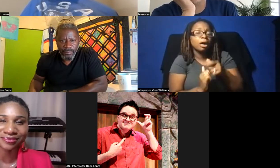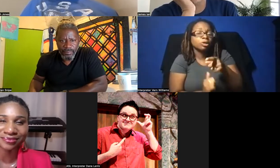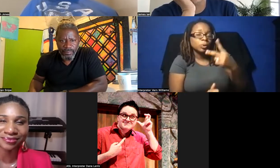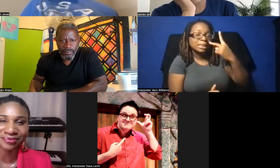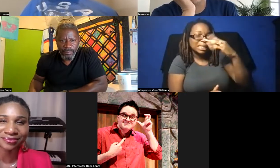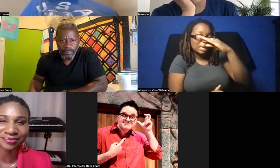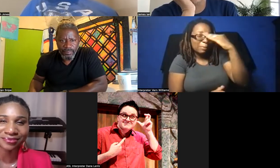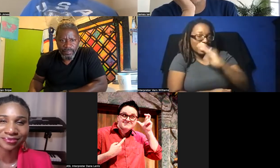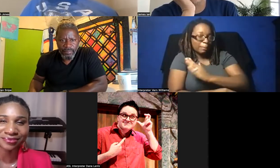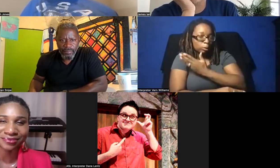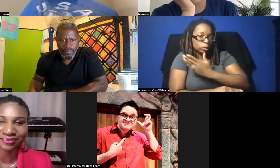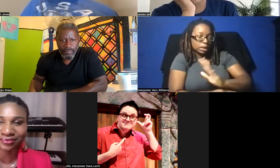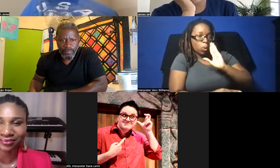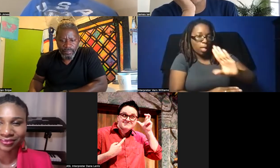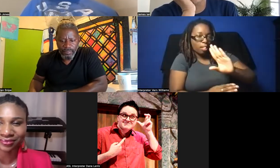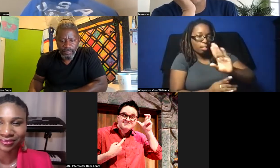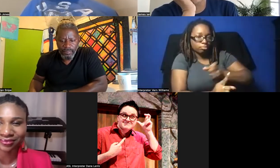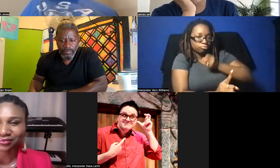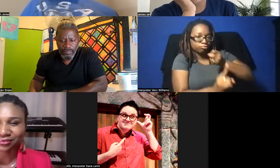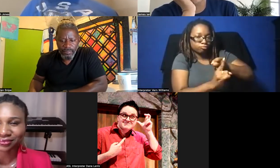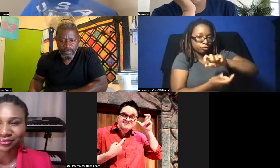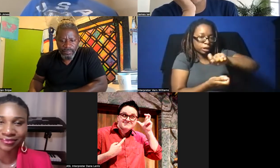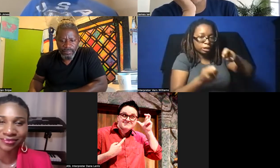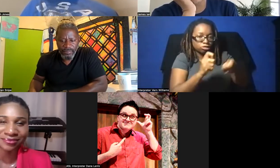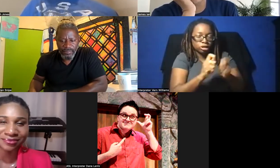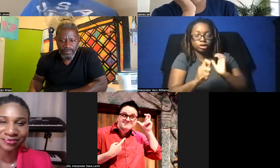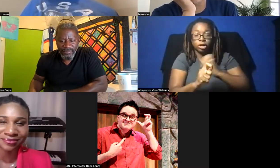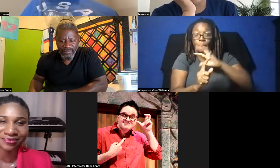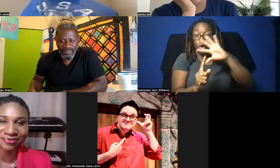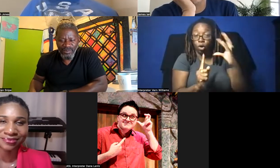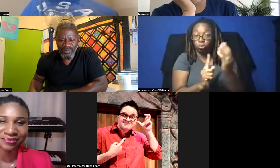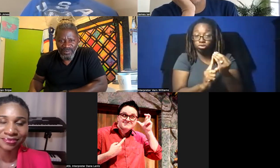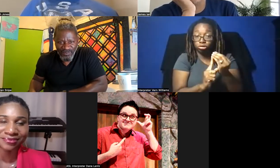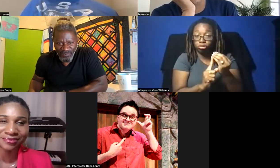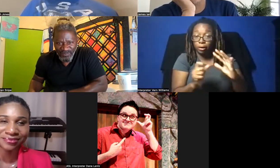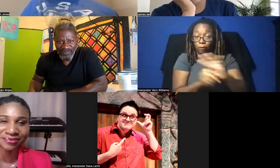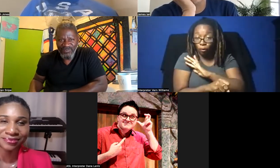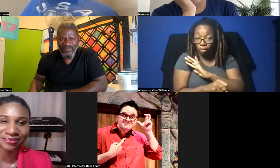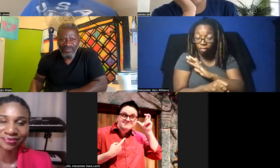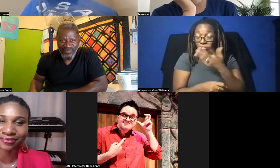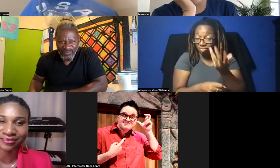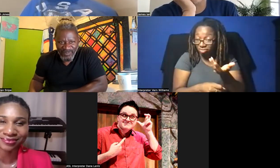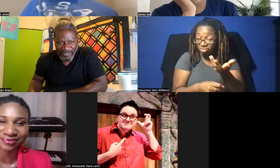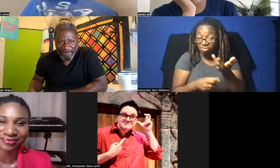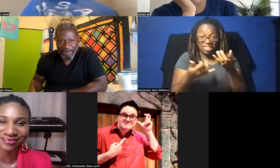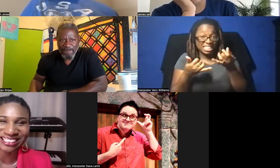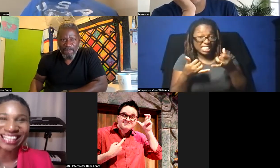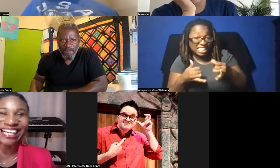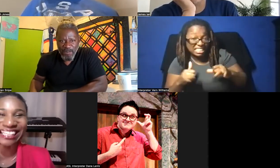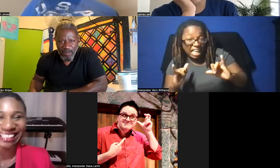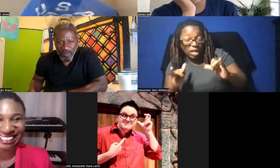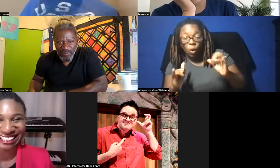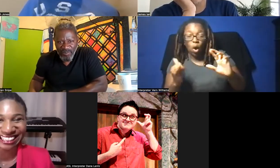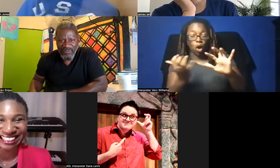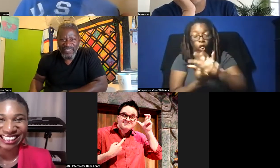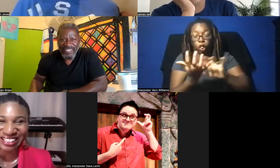music shaping our culture overall. Still, is it all mush now? What do you think?